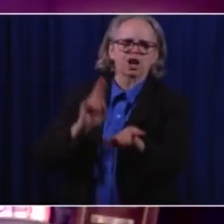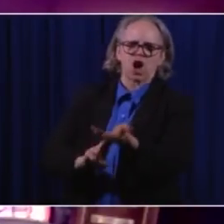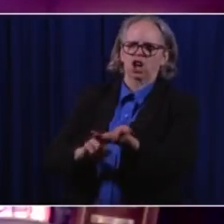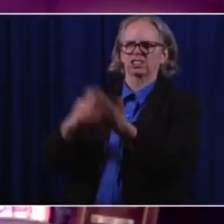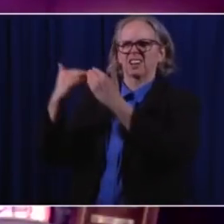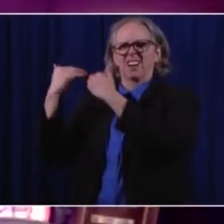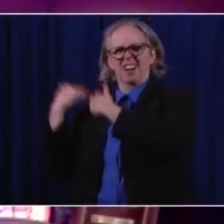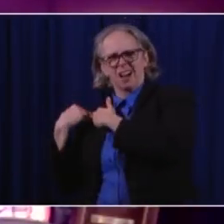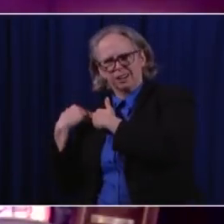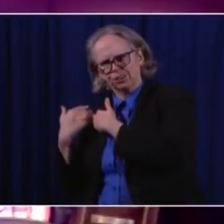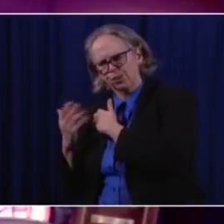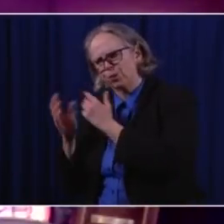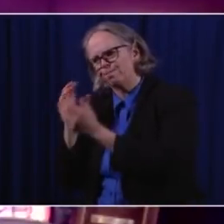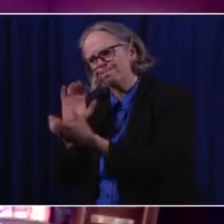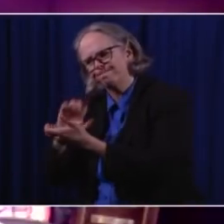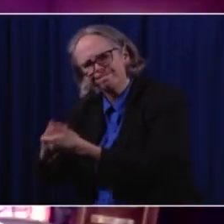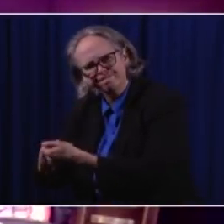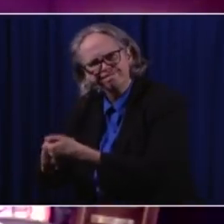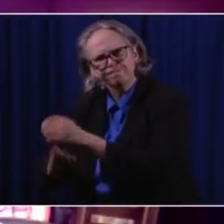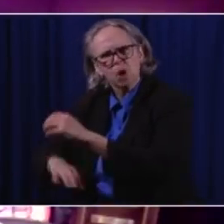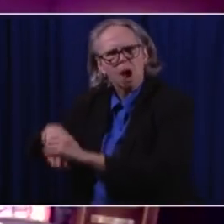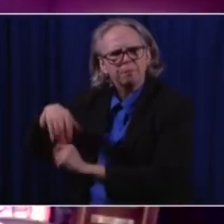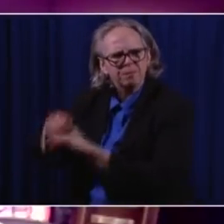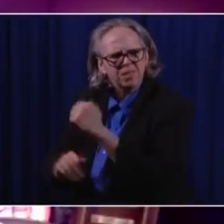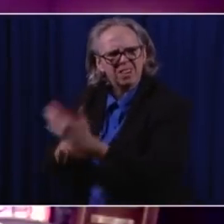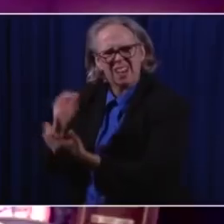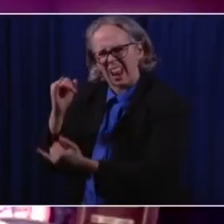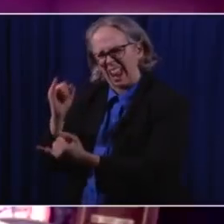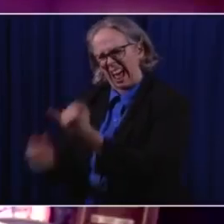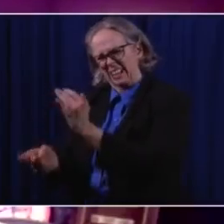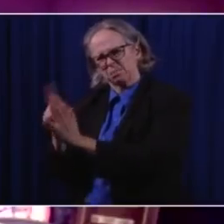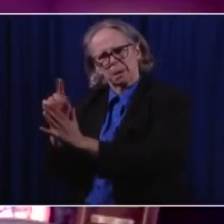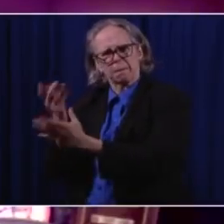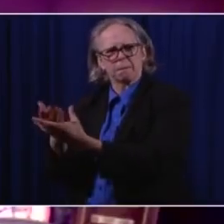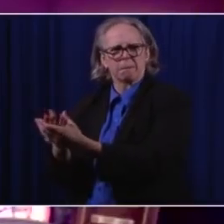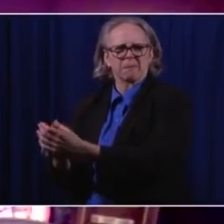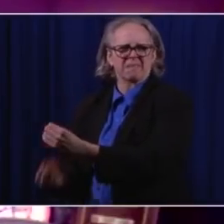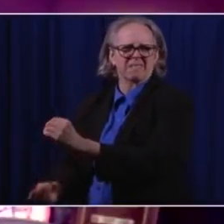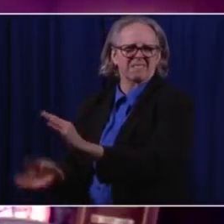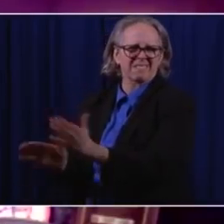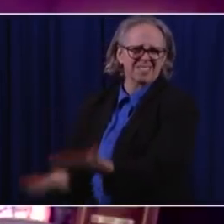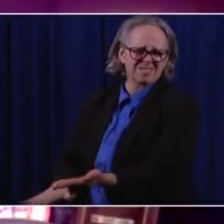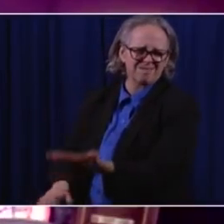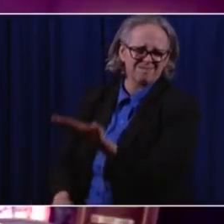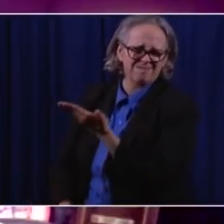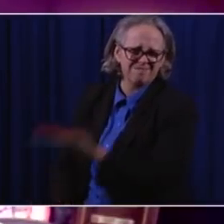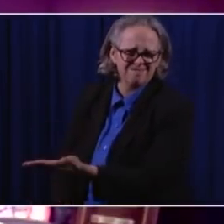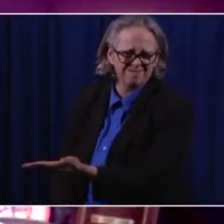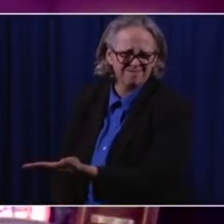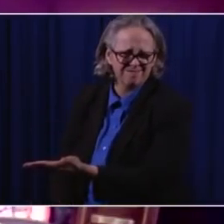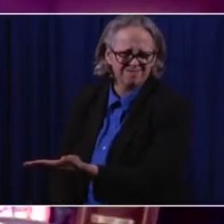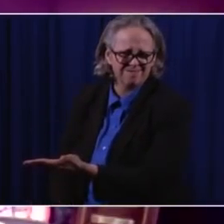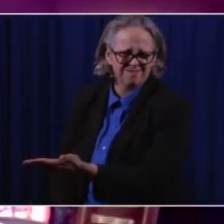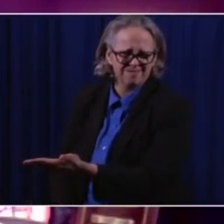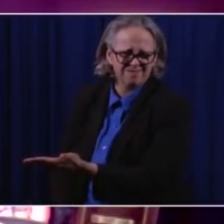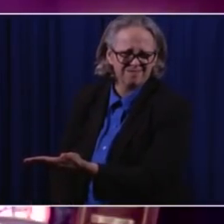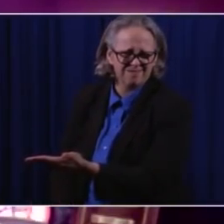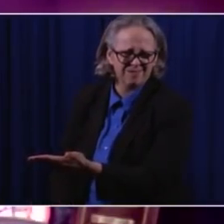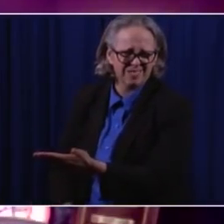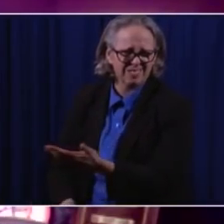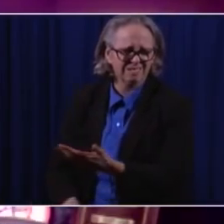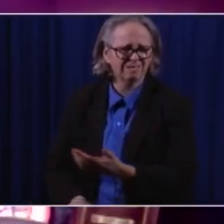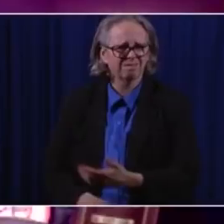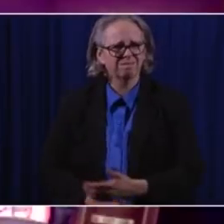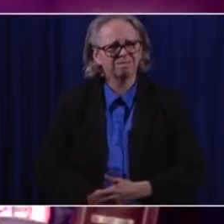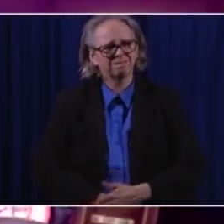his last moments on earth. One last thing I want to say is to make this real for people. I had described to